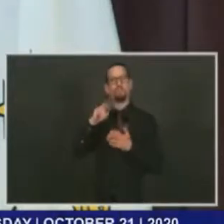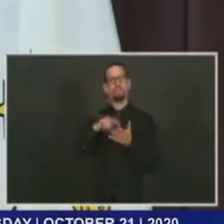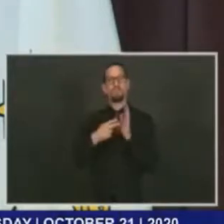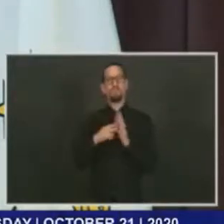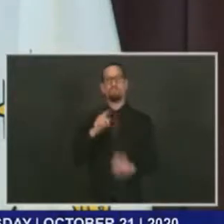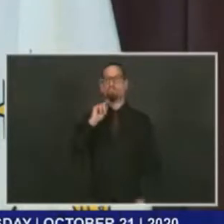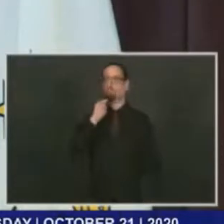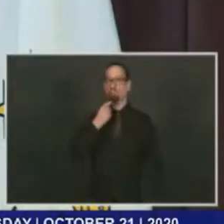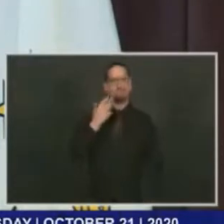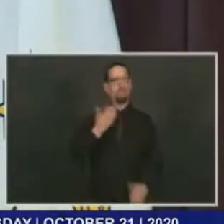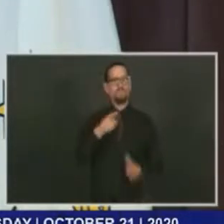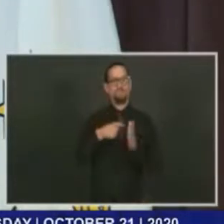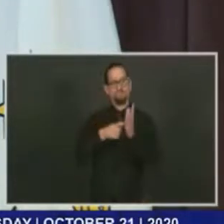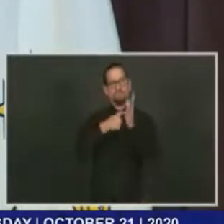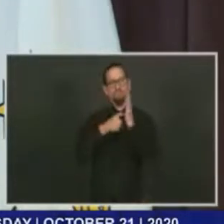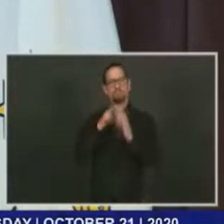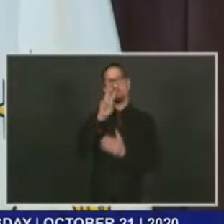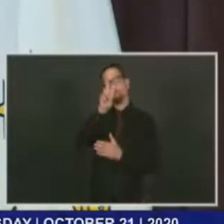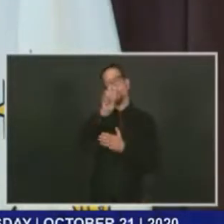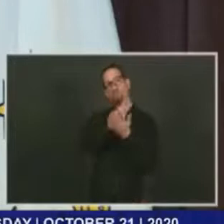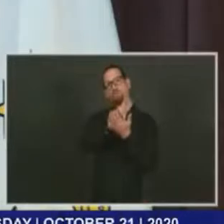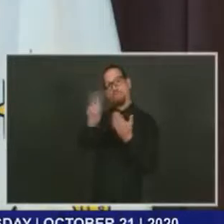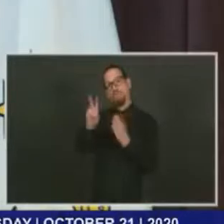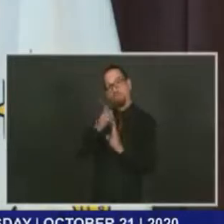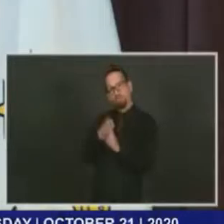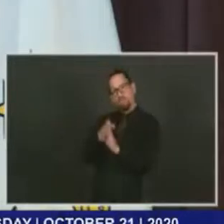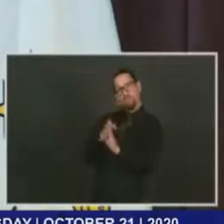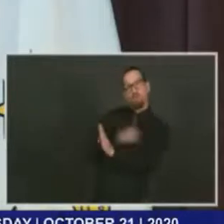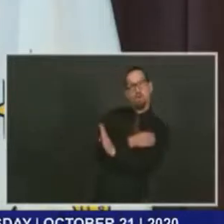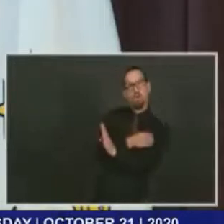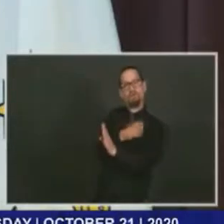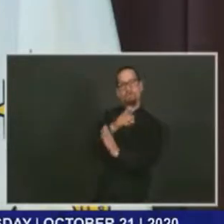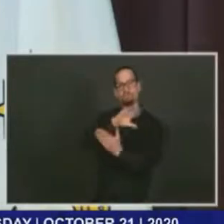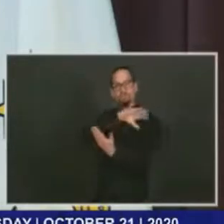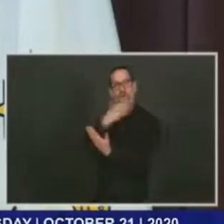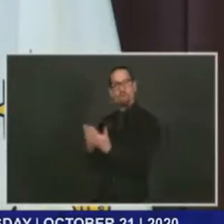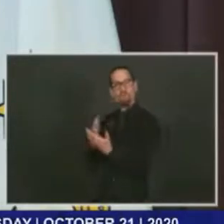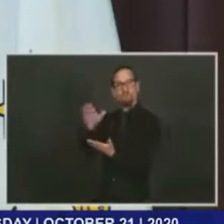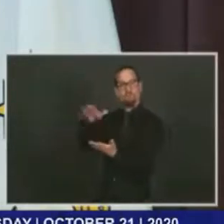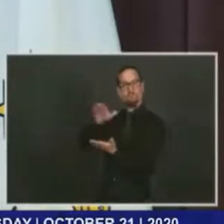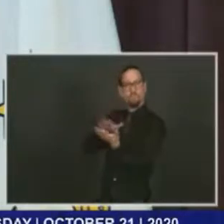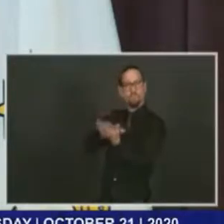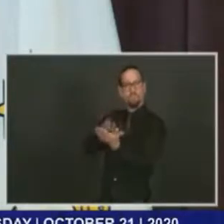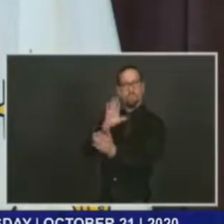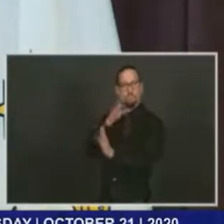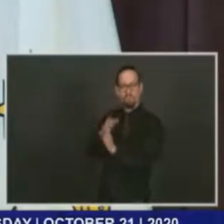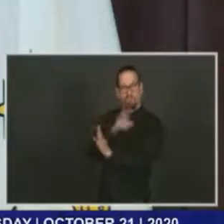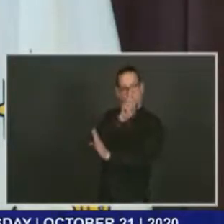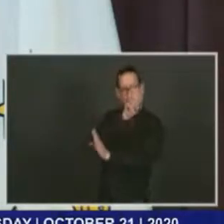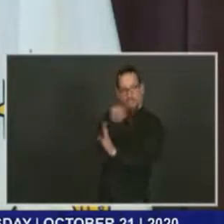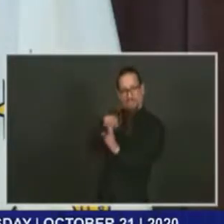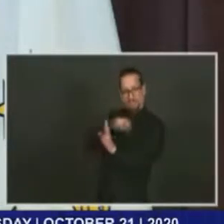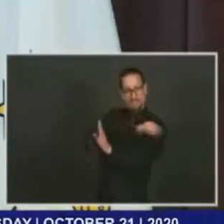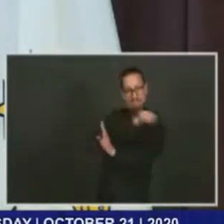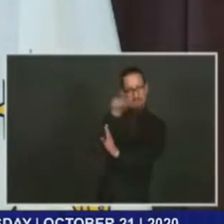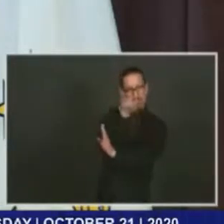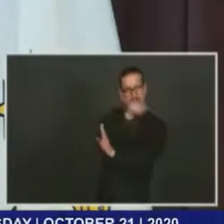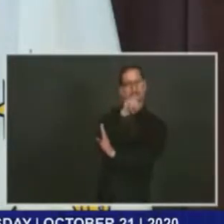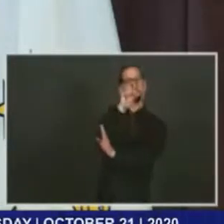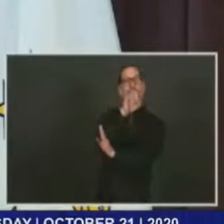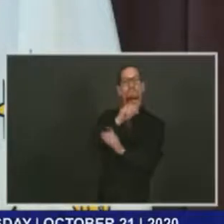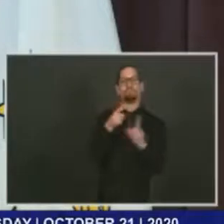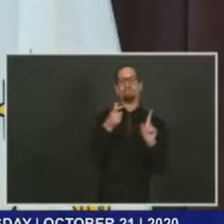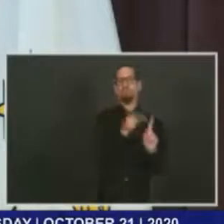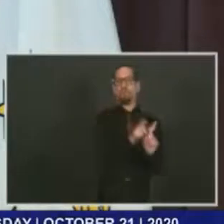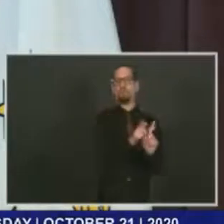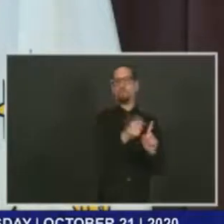the understanding that they needed to quarantine prior to arriving here and needed to quarantine upon arrival before they